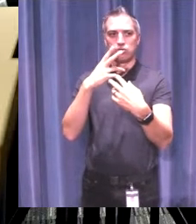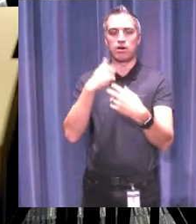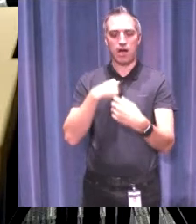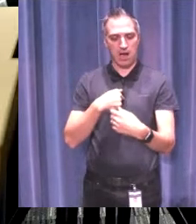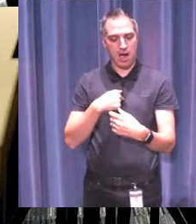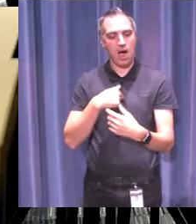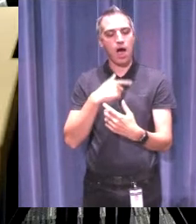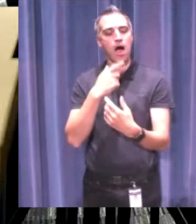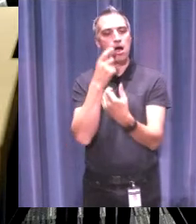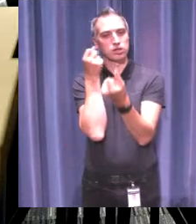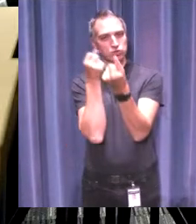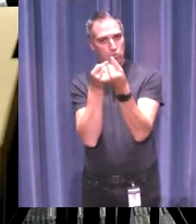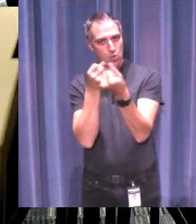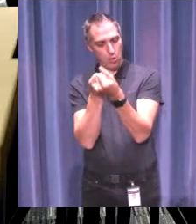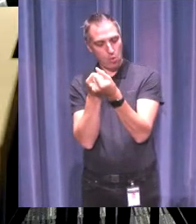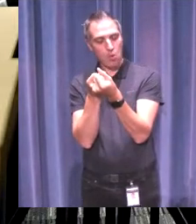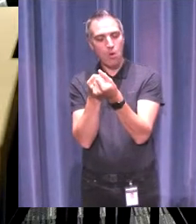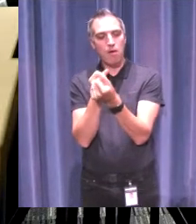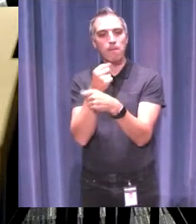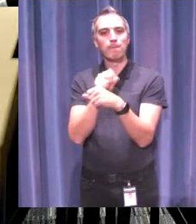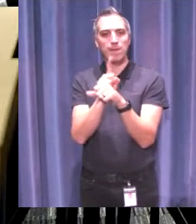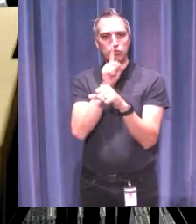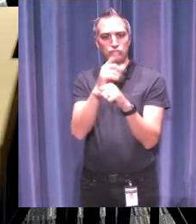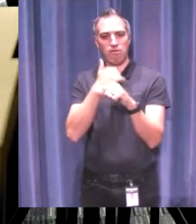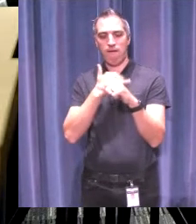and balances. And